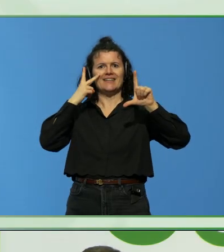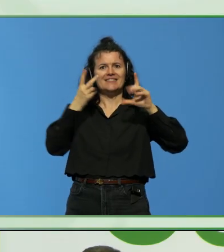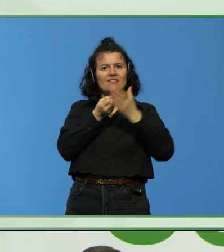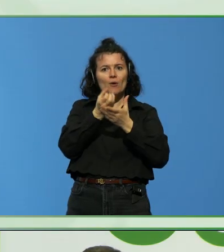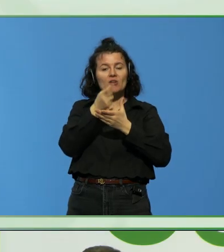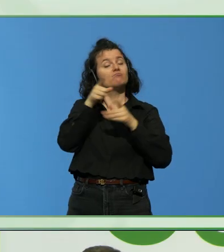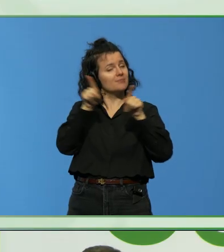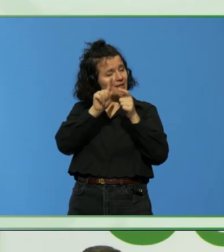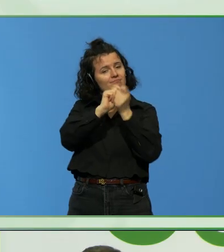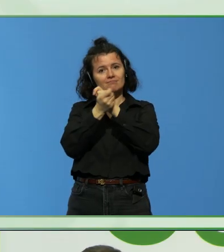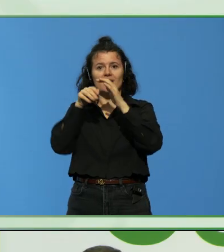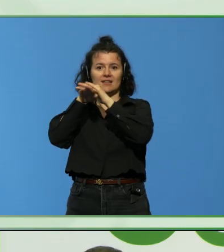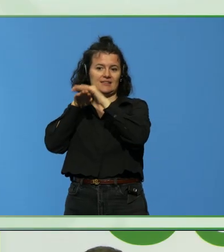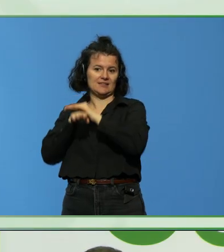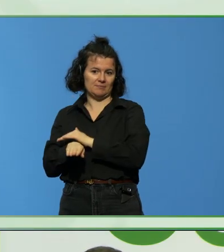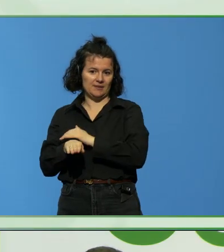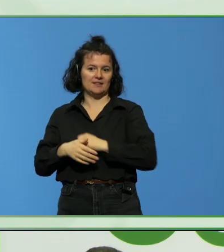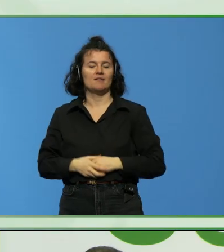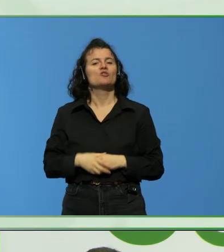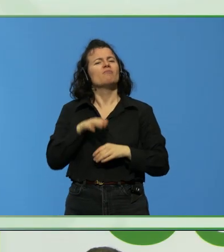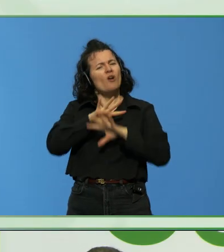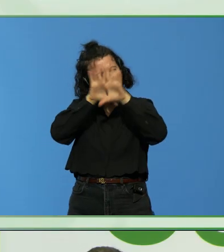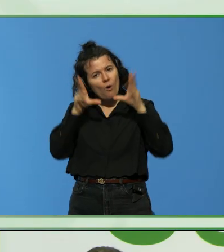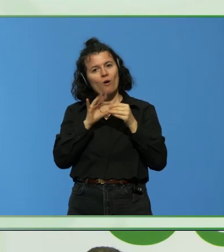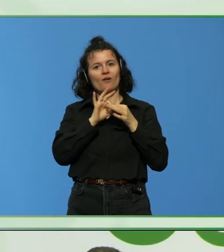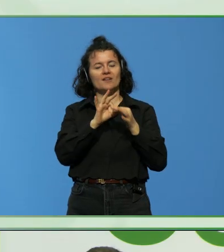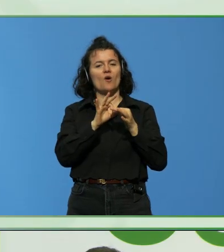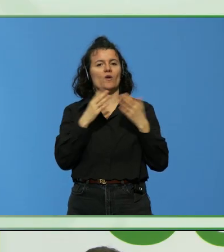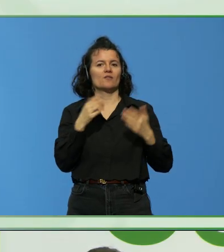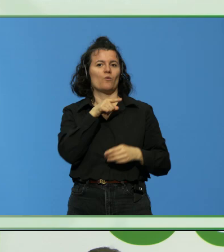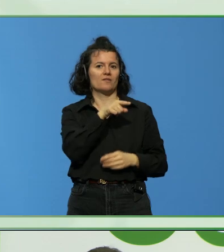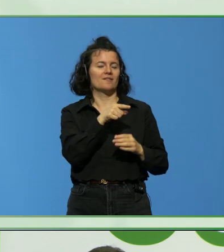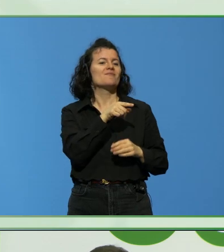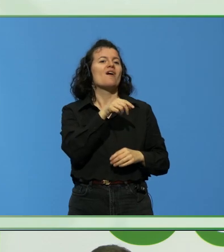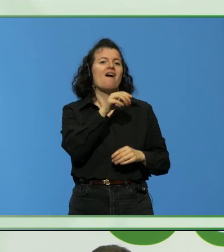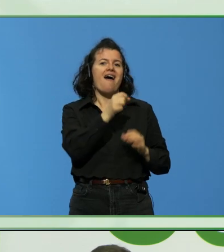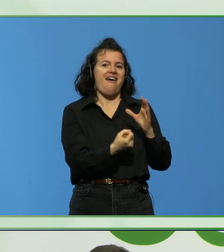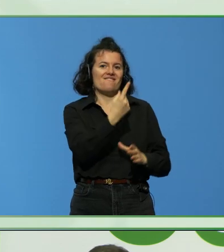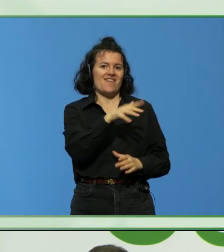with the event organization. Thank you very much.